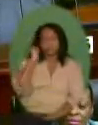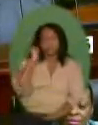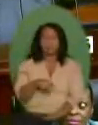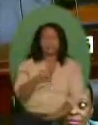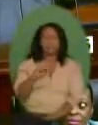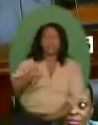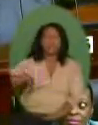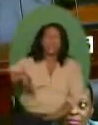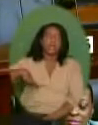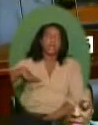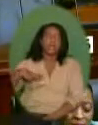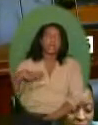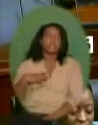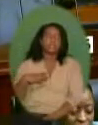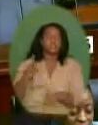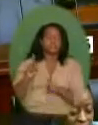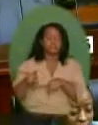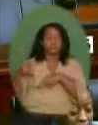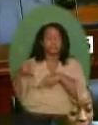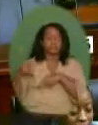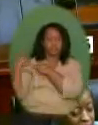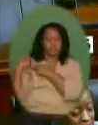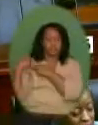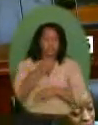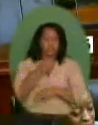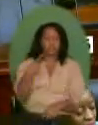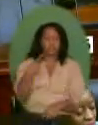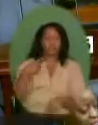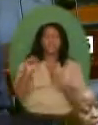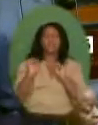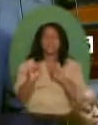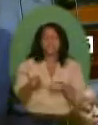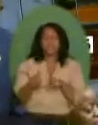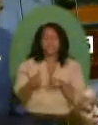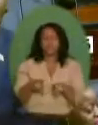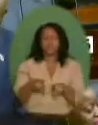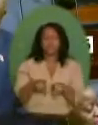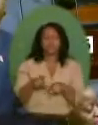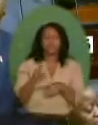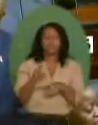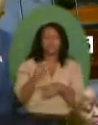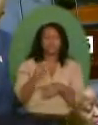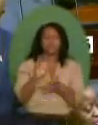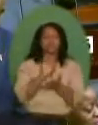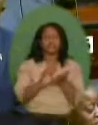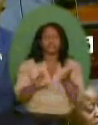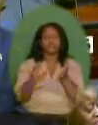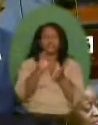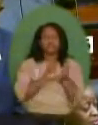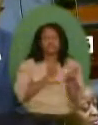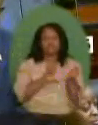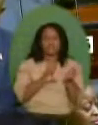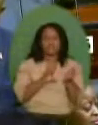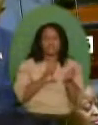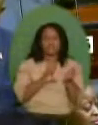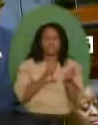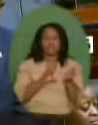Speaker, criticism is always going to be necessary. It's always going to be an ingredient of public